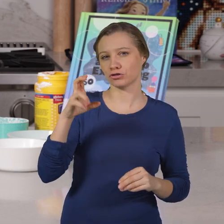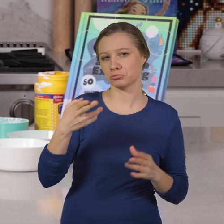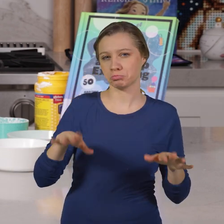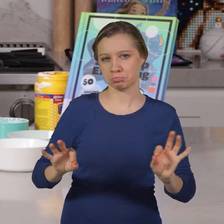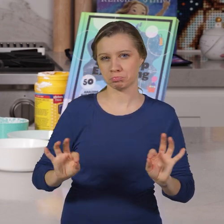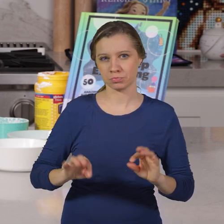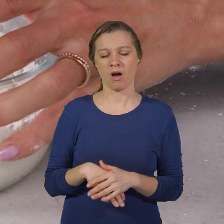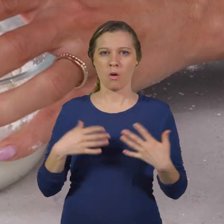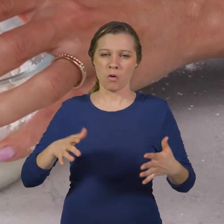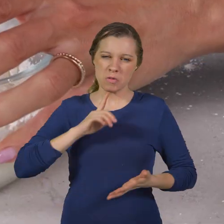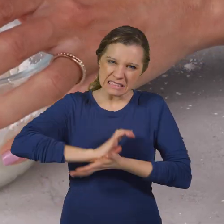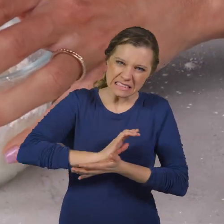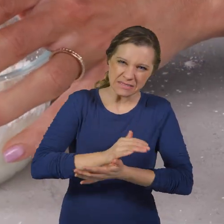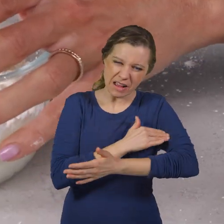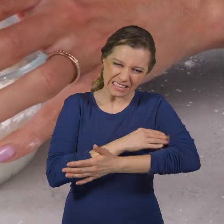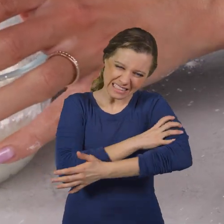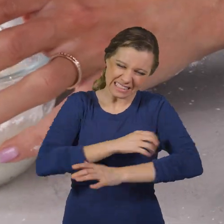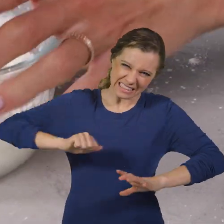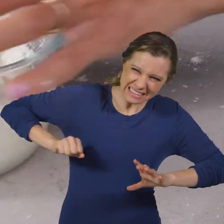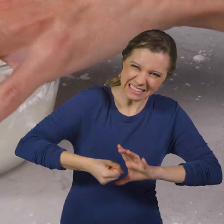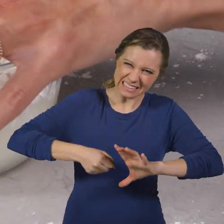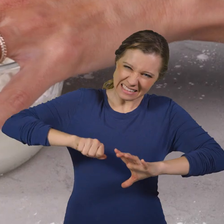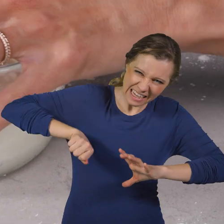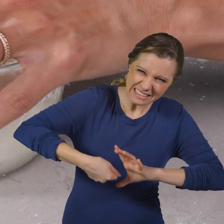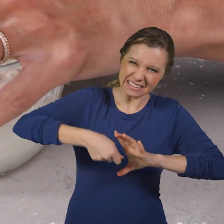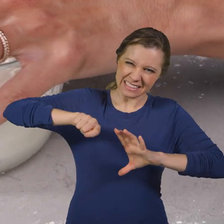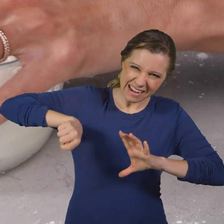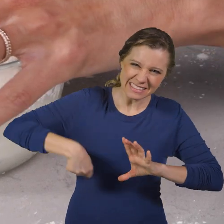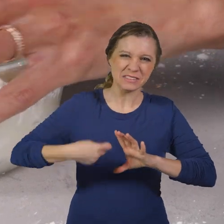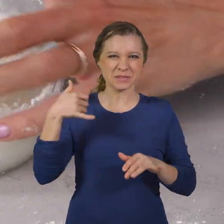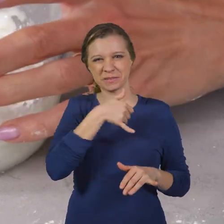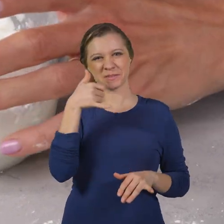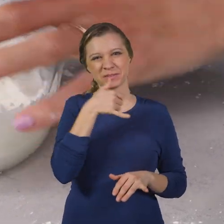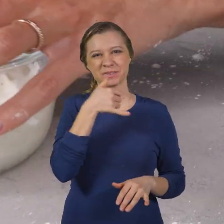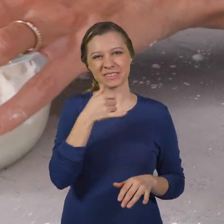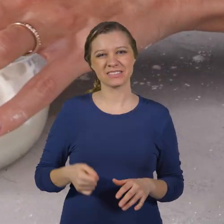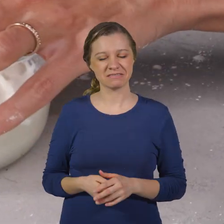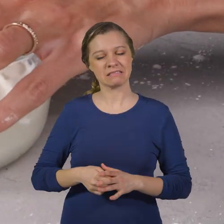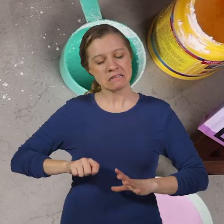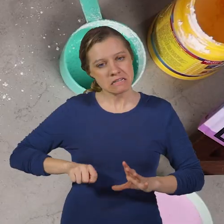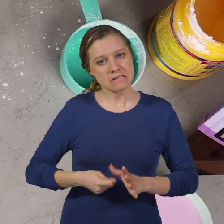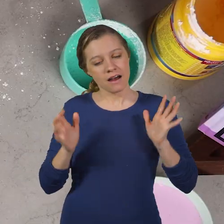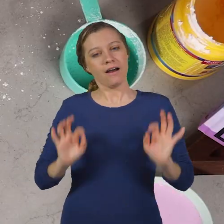add a little bit of cornstarch. Oh, goodness. You gotta put some muscle behind it.